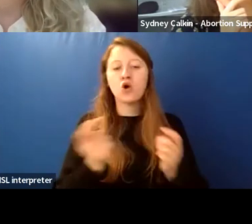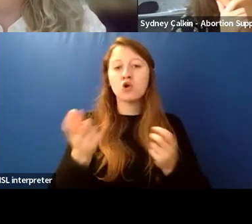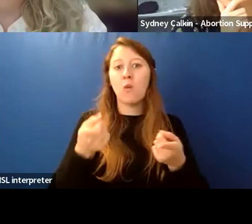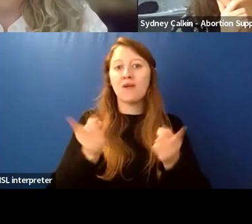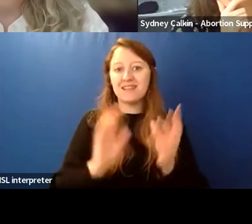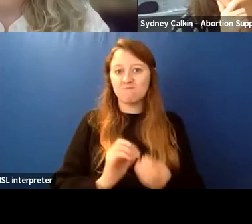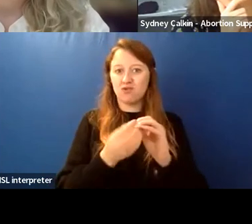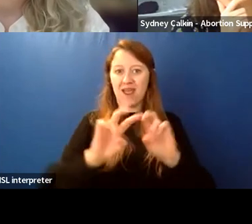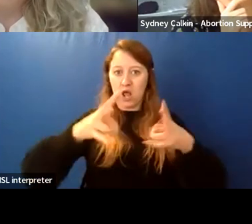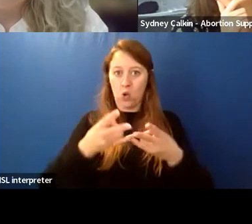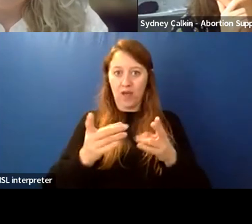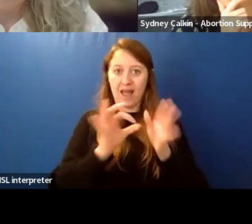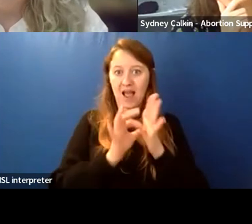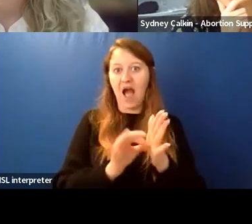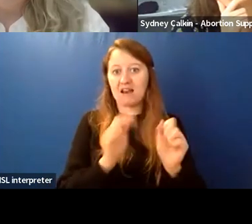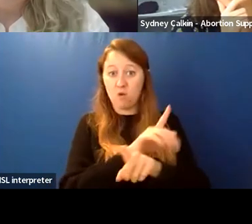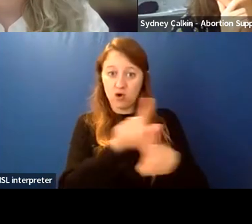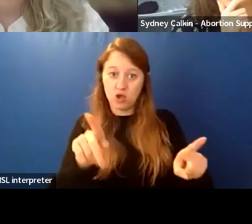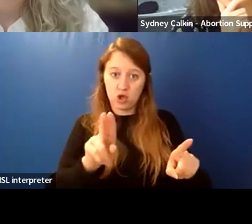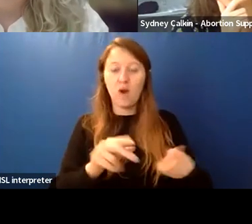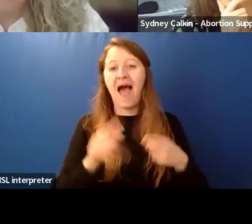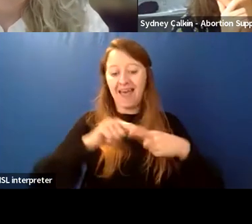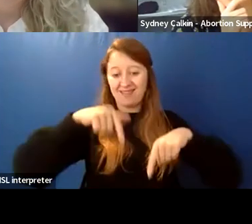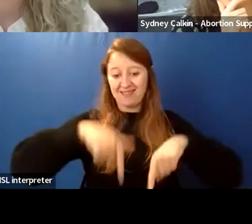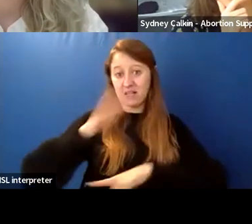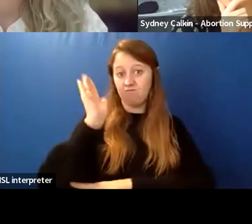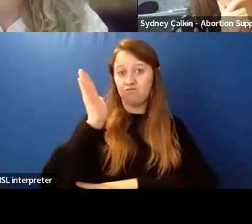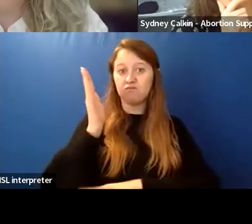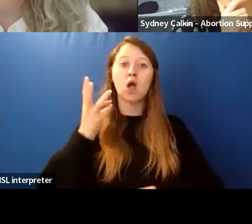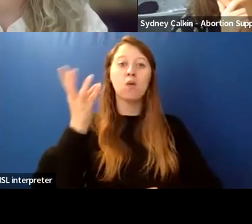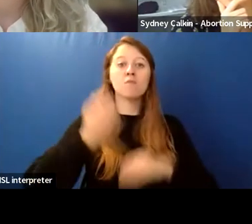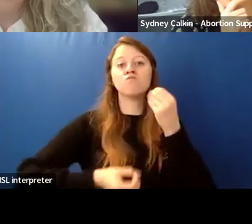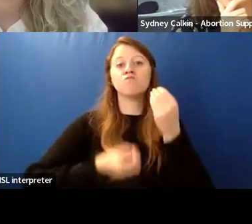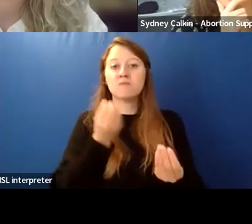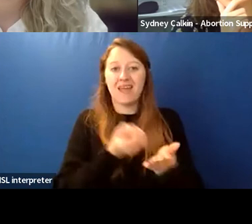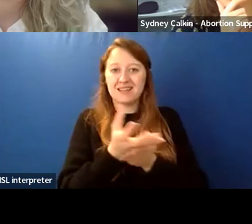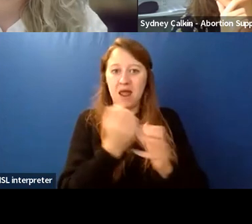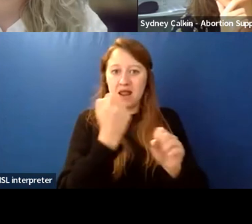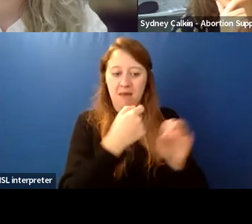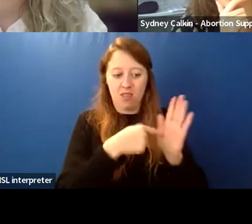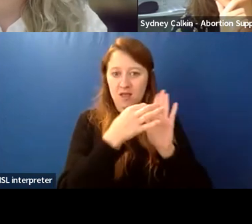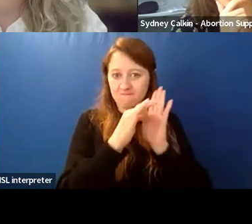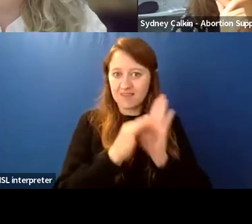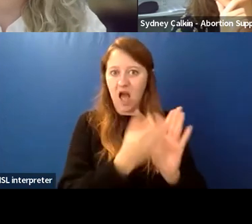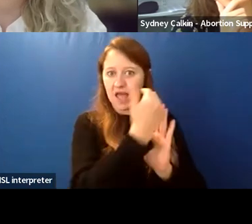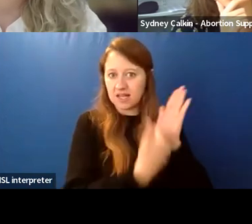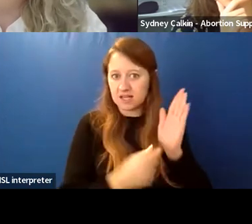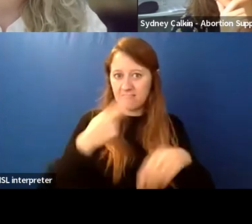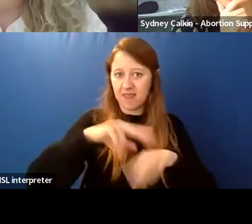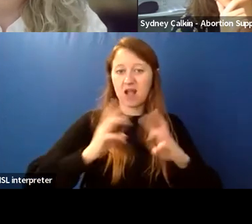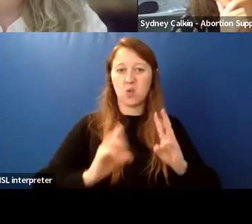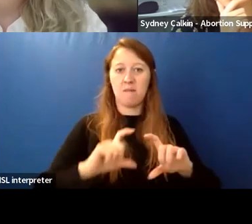in the one place. So in this webinar, I'll be taking you through that guide to try to make this as easy for you to submit as